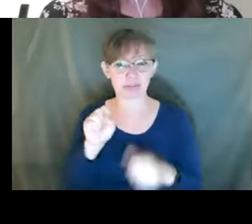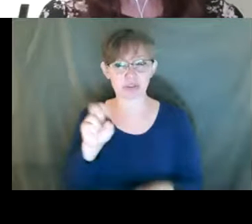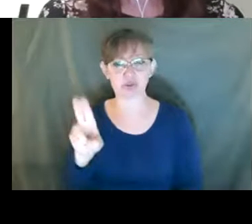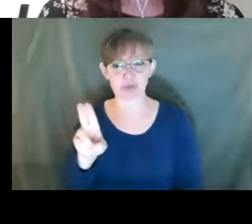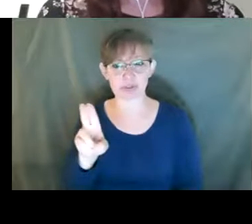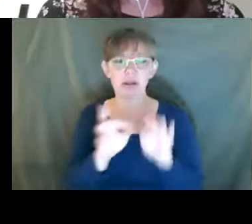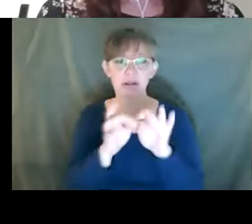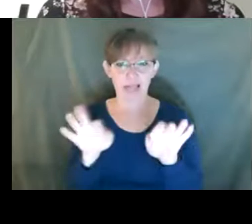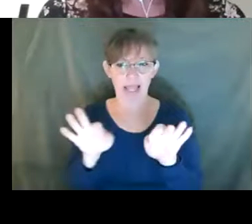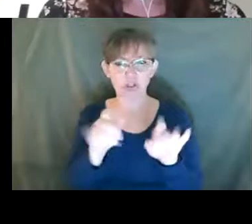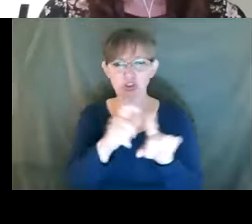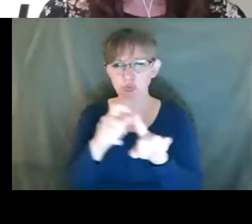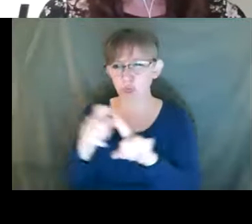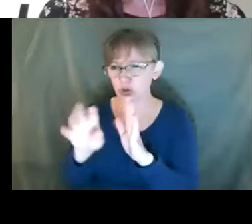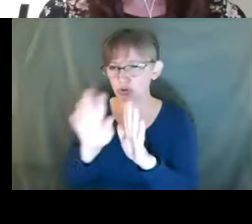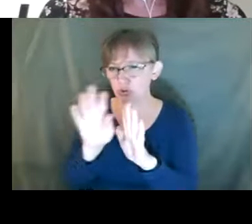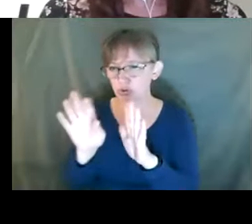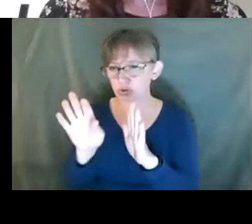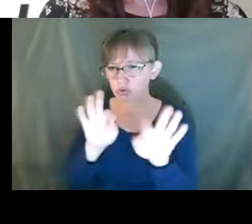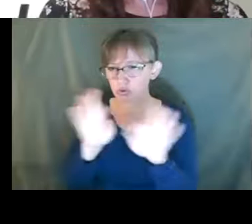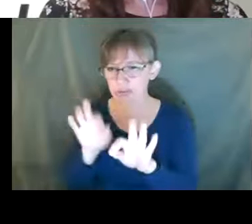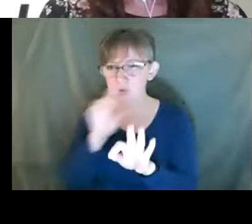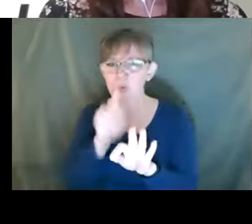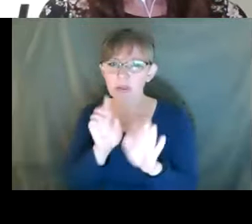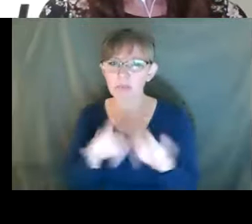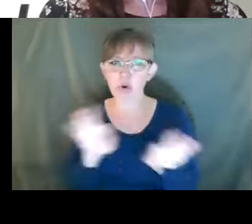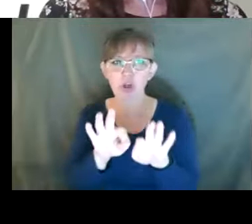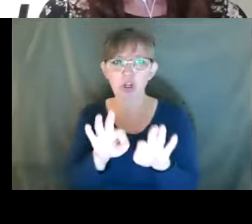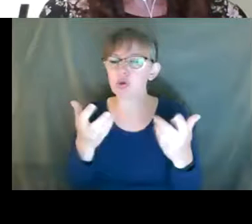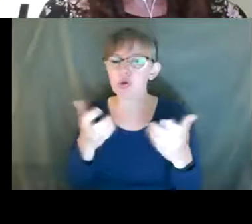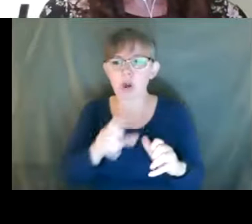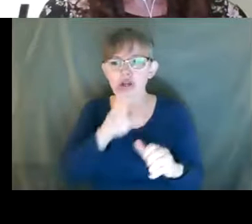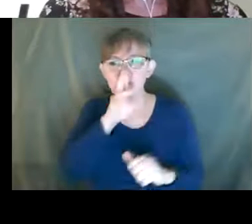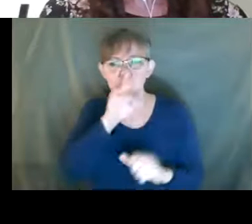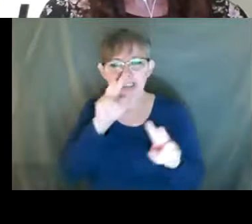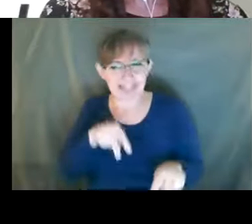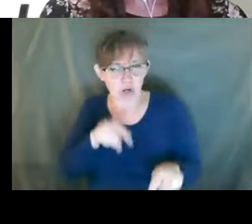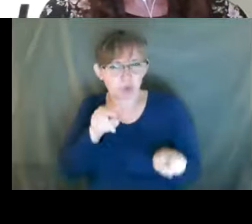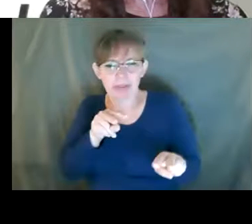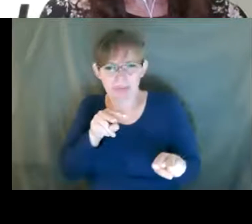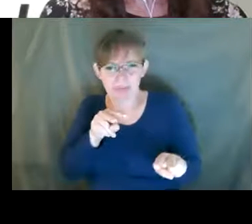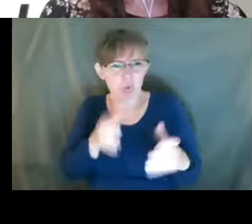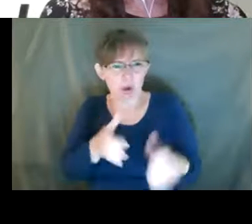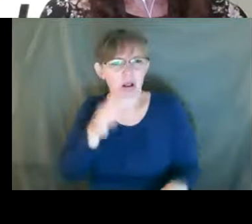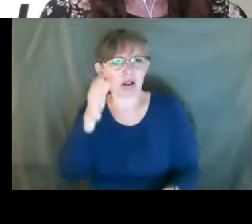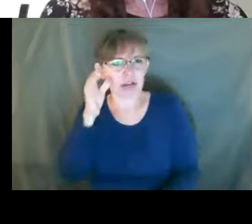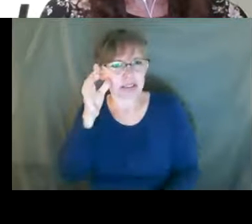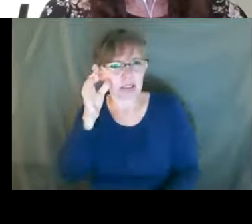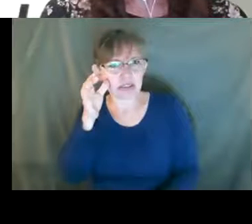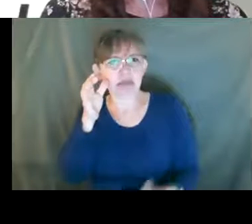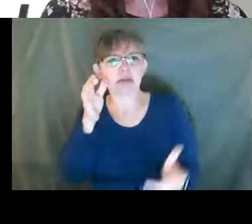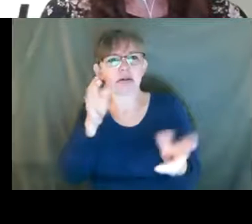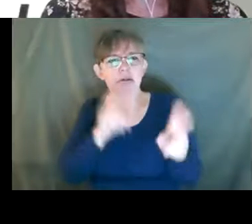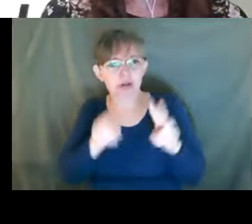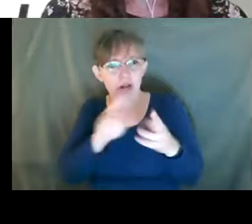important. You don't want to talk down to them. You want to listen and learn. Use terms like harmful use